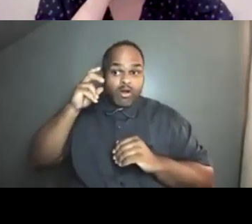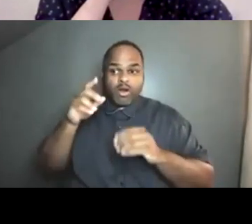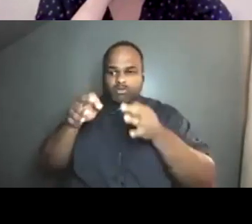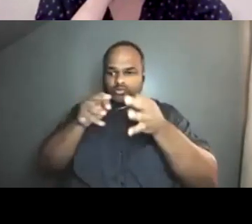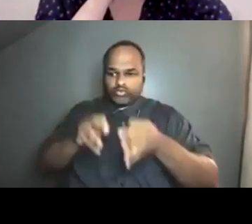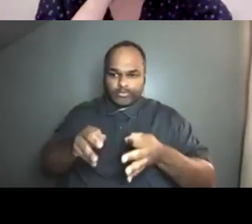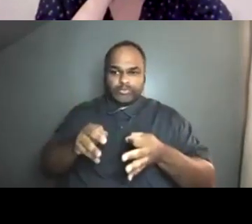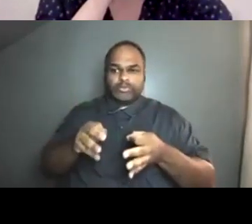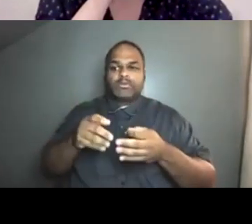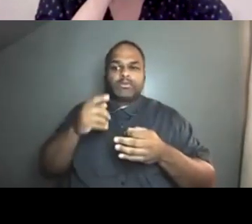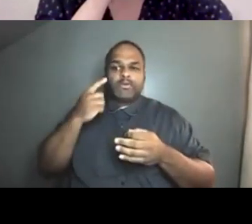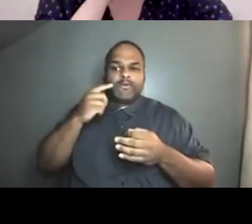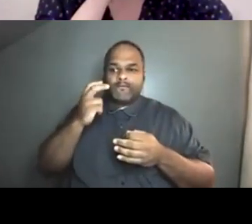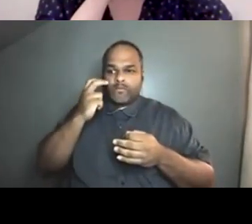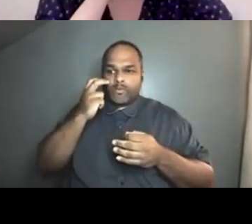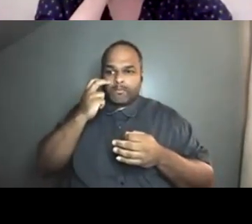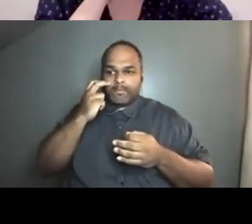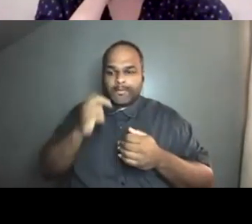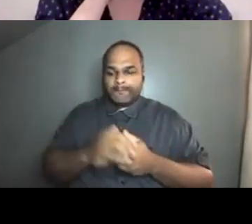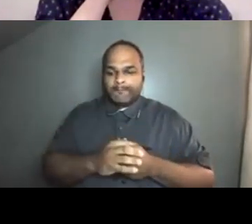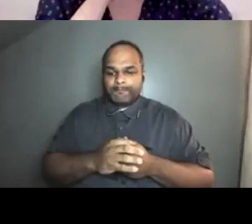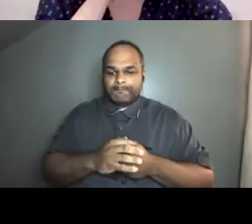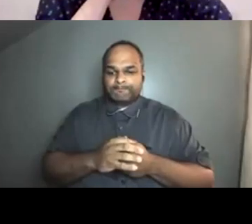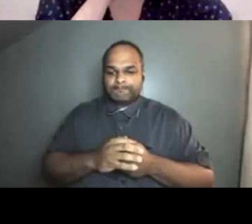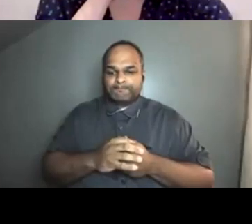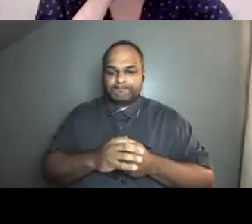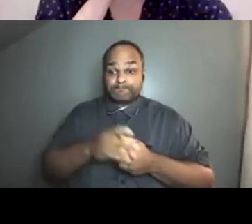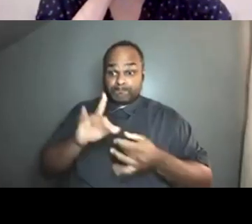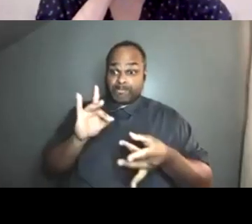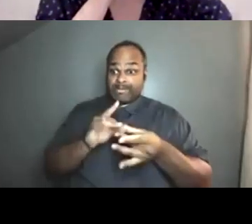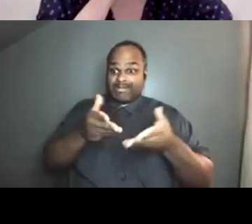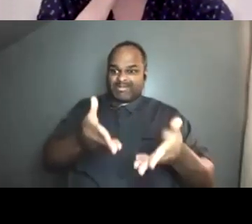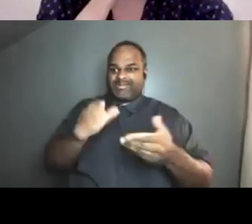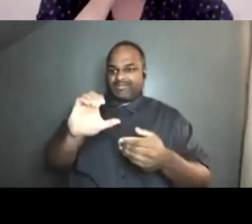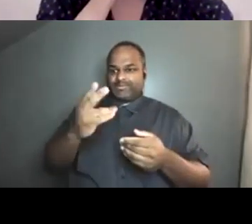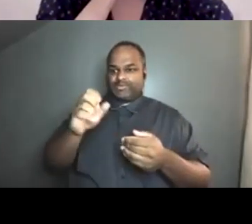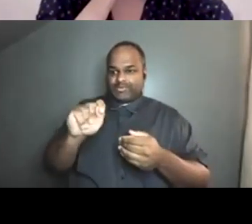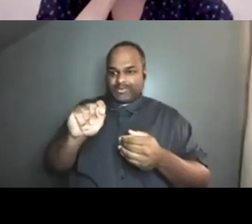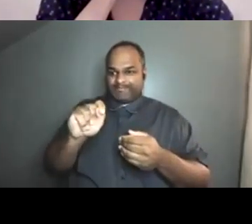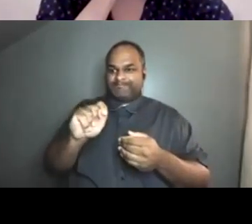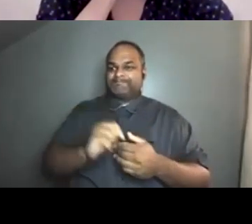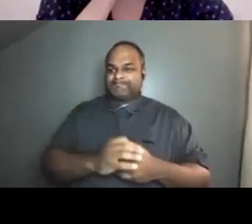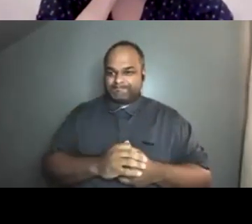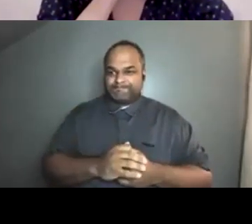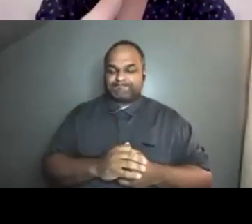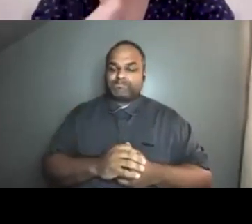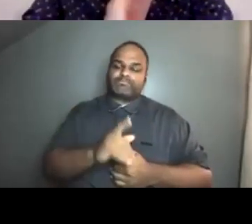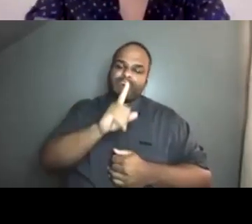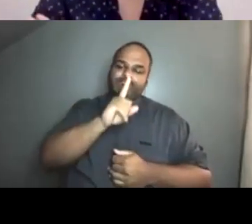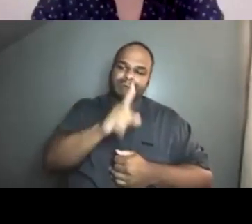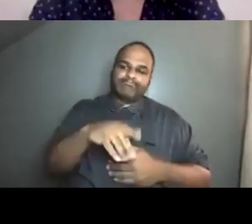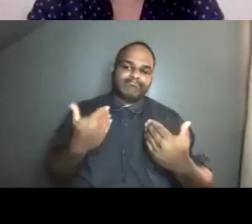So again, the link is in the chat. Thank you. I want to really thank